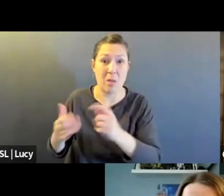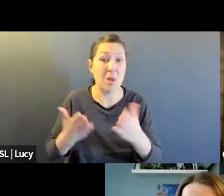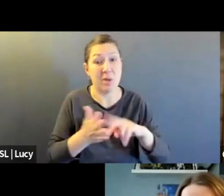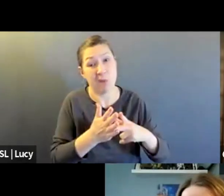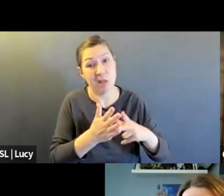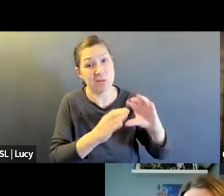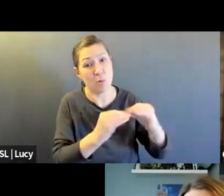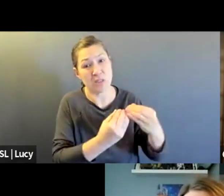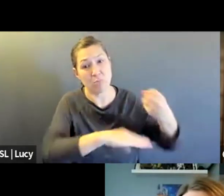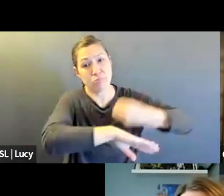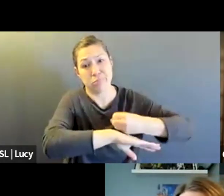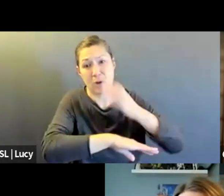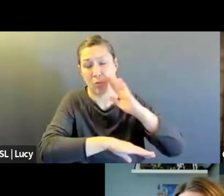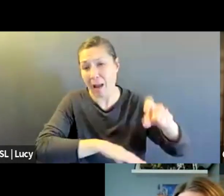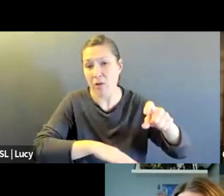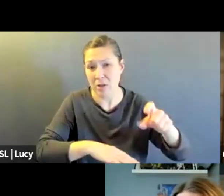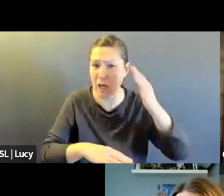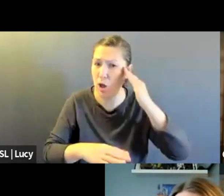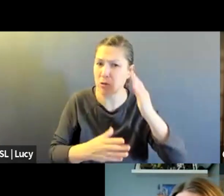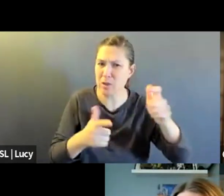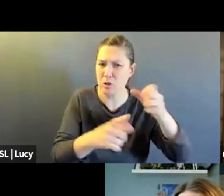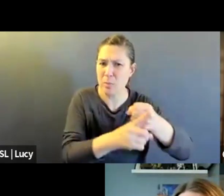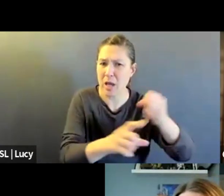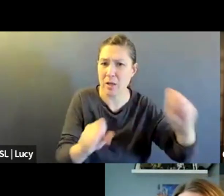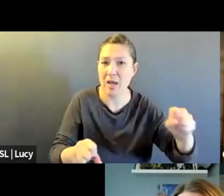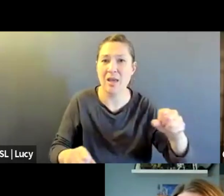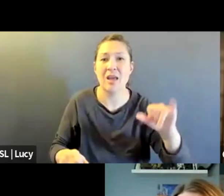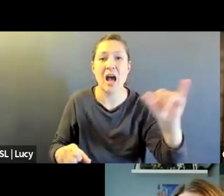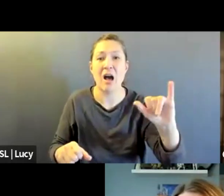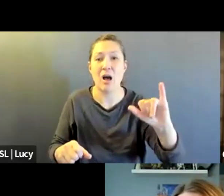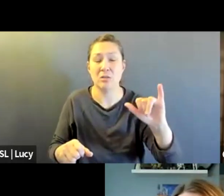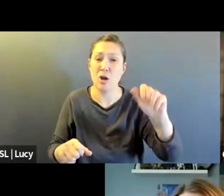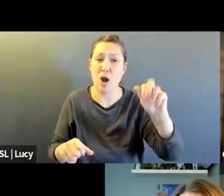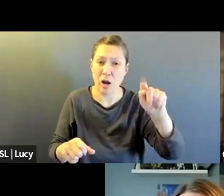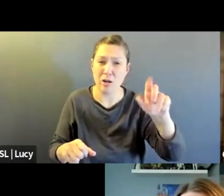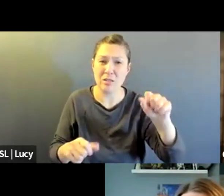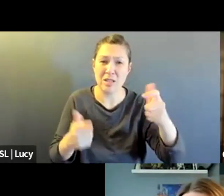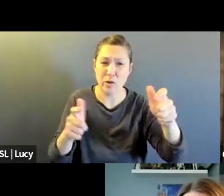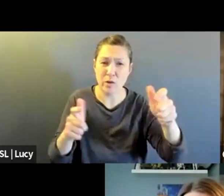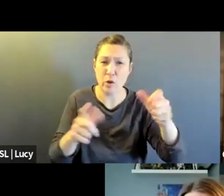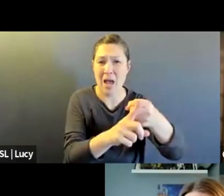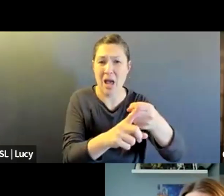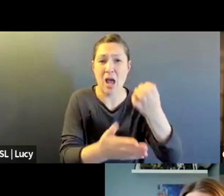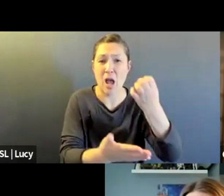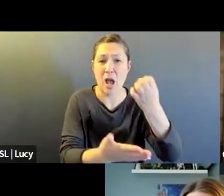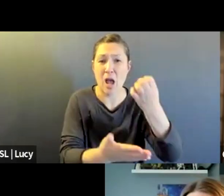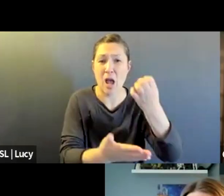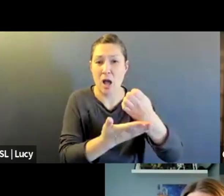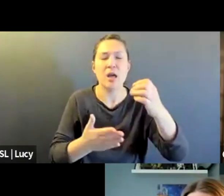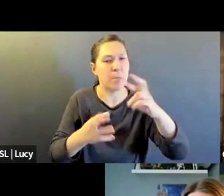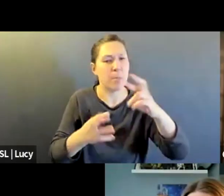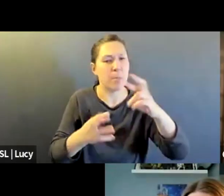think also knowing that the impact that the arts have in the economy, I think most people have those statistics ready to go.